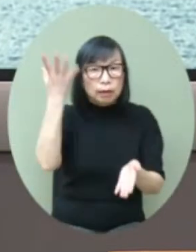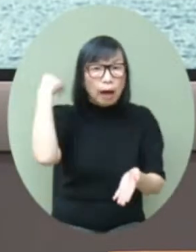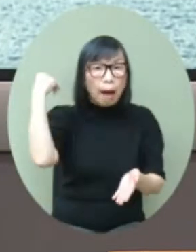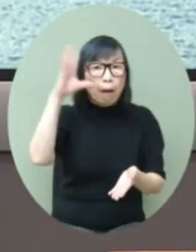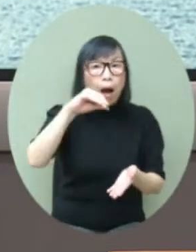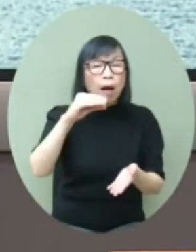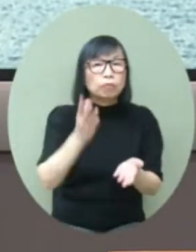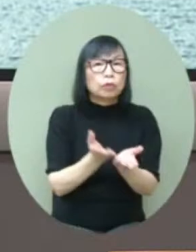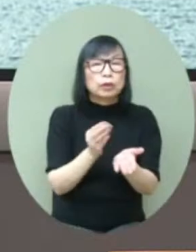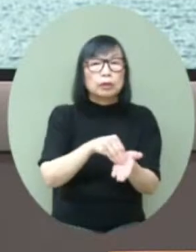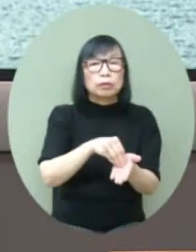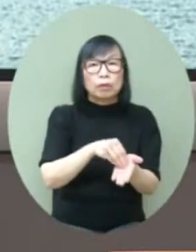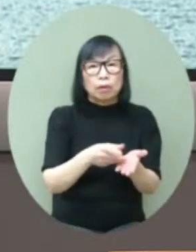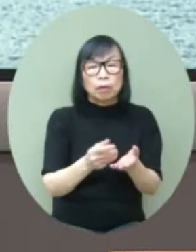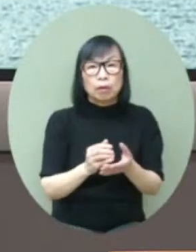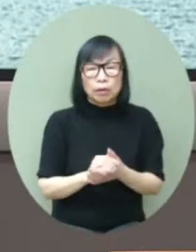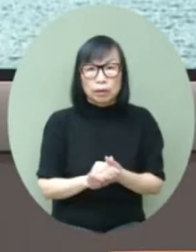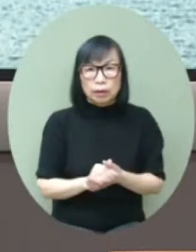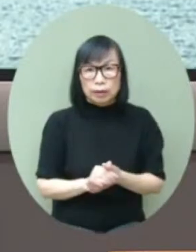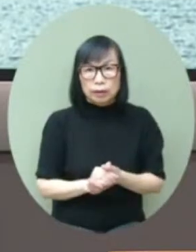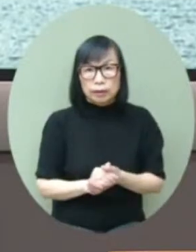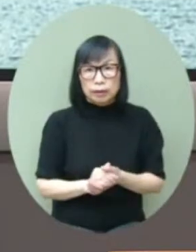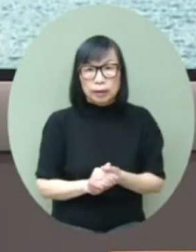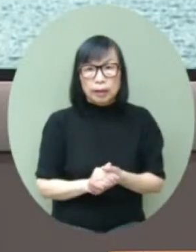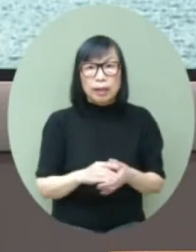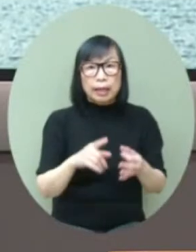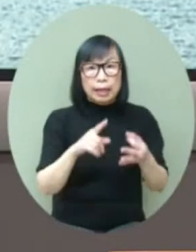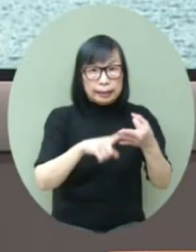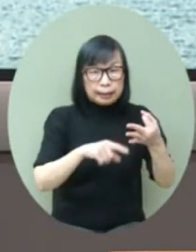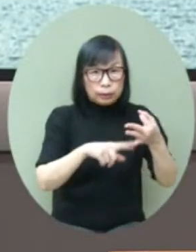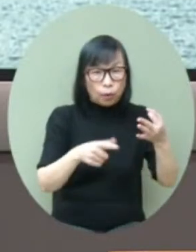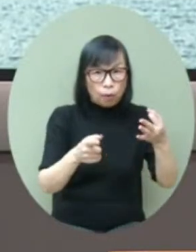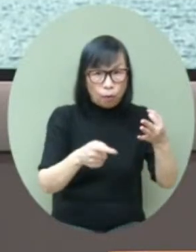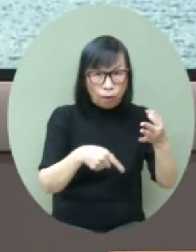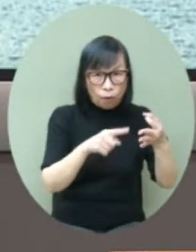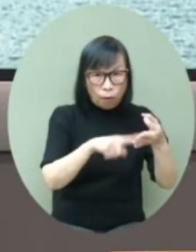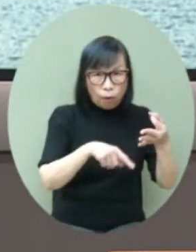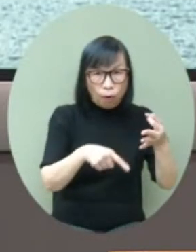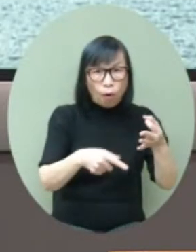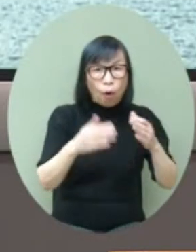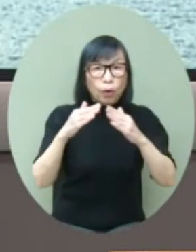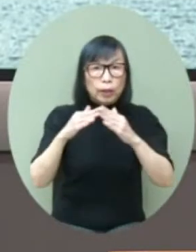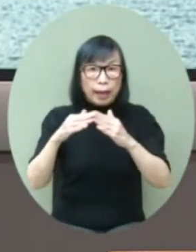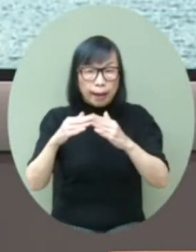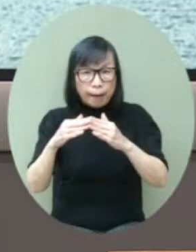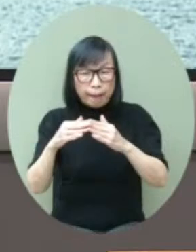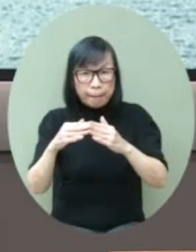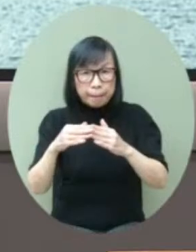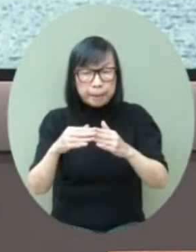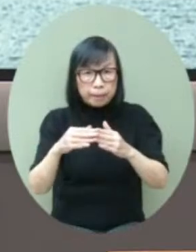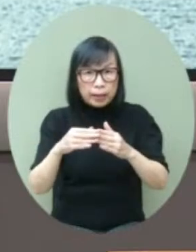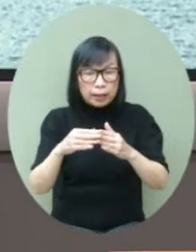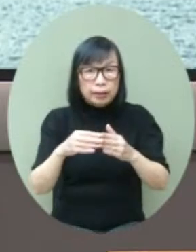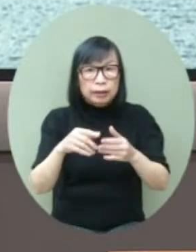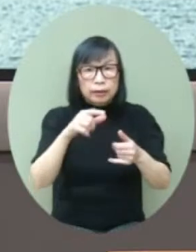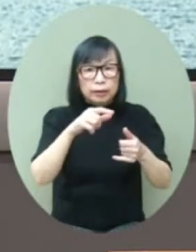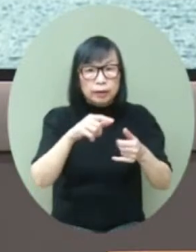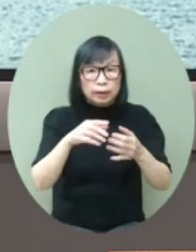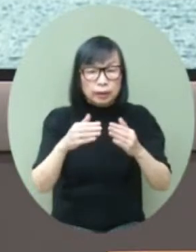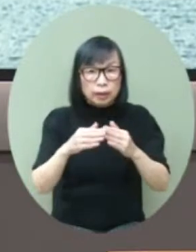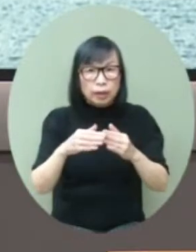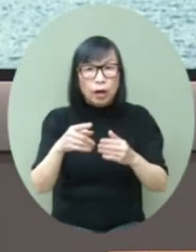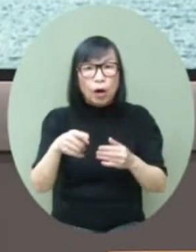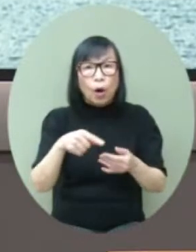positive at Penny Bay last night is actually a case, a person